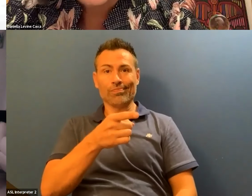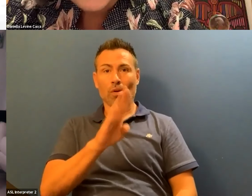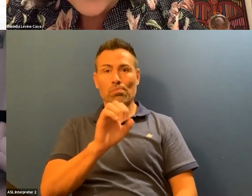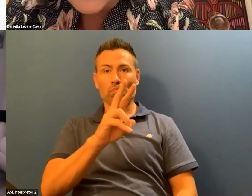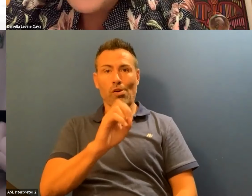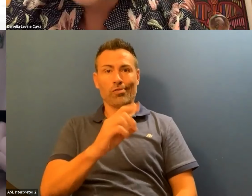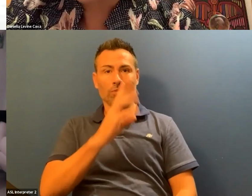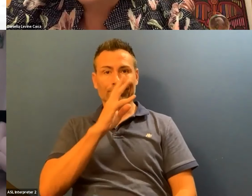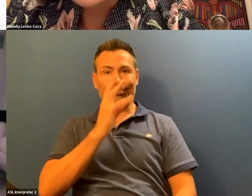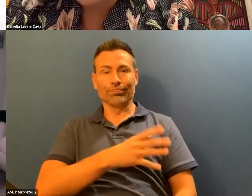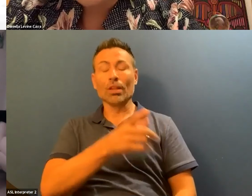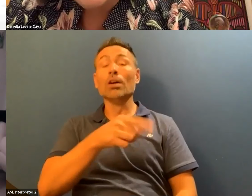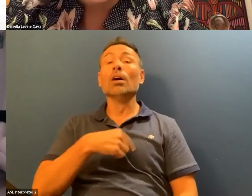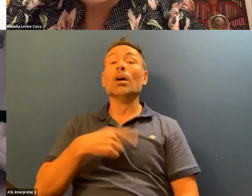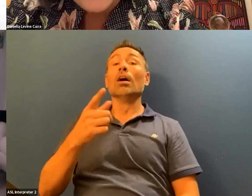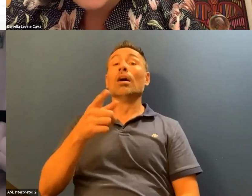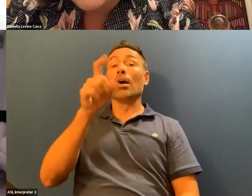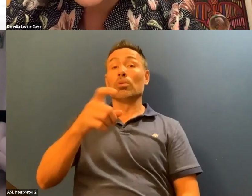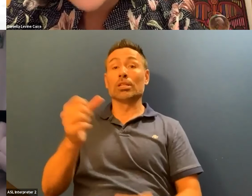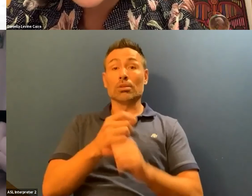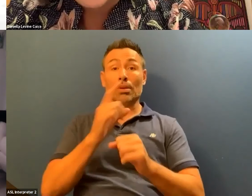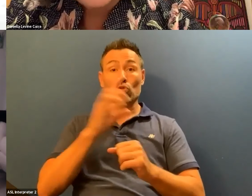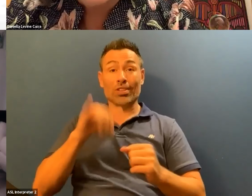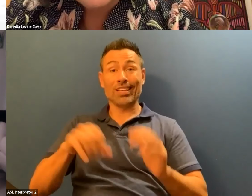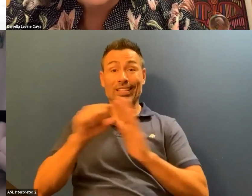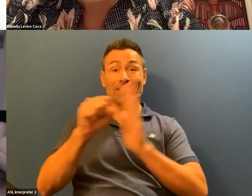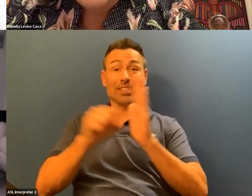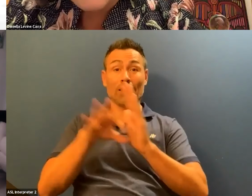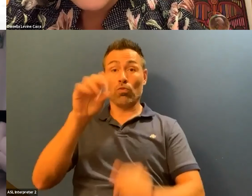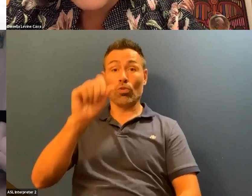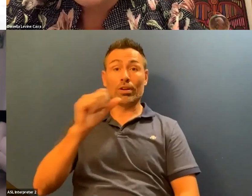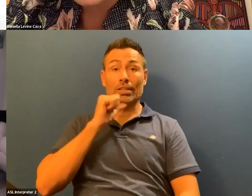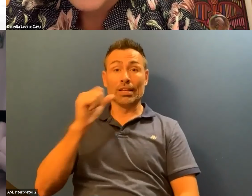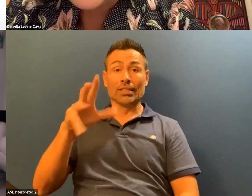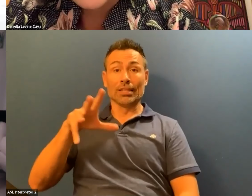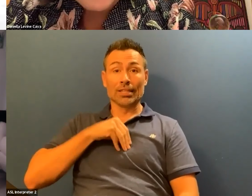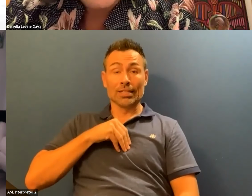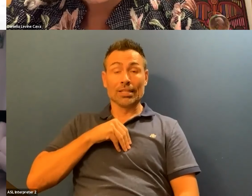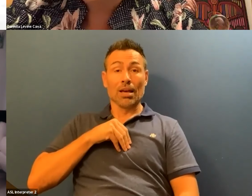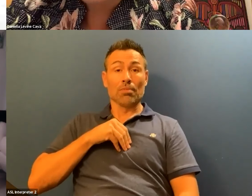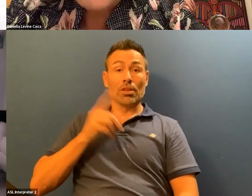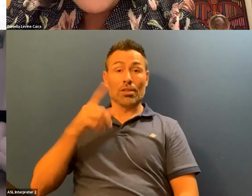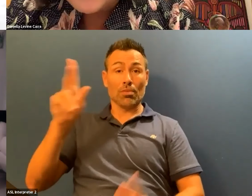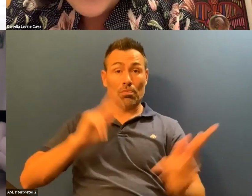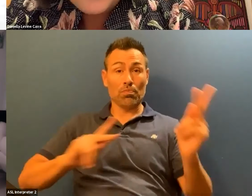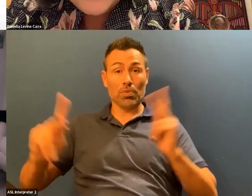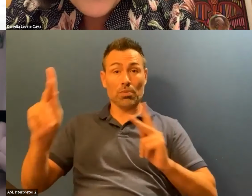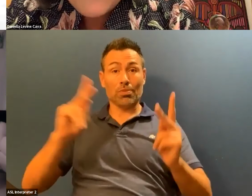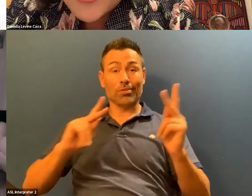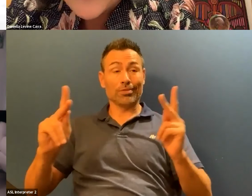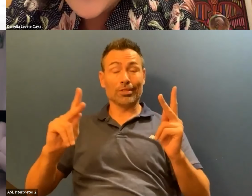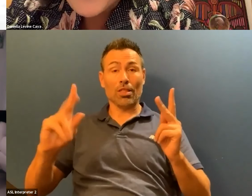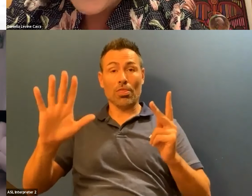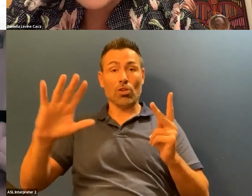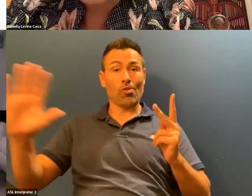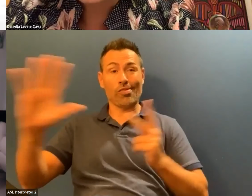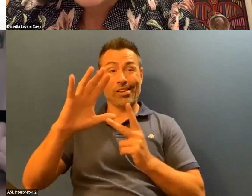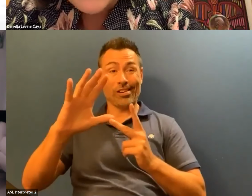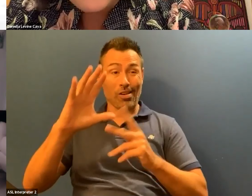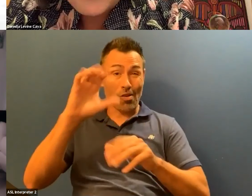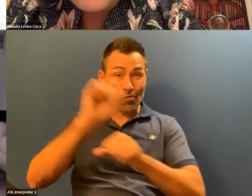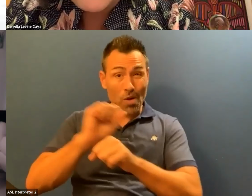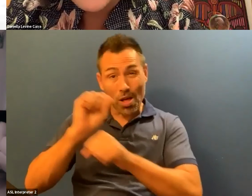to ensure that the state of Florida no longer takes the contributions of our people for granted. So despite the challenges we face, I